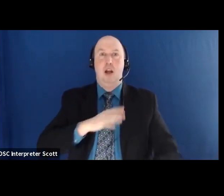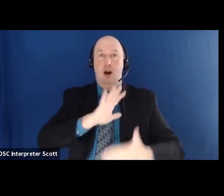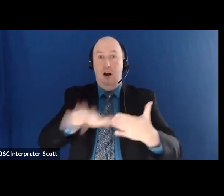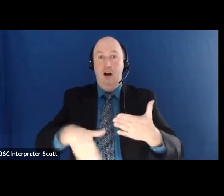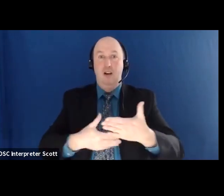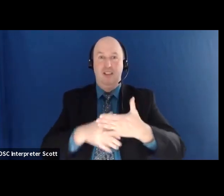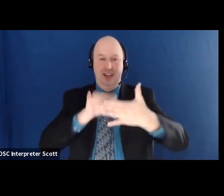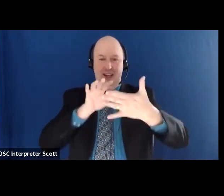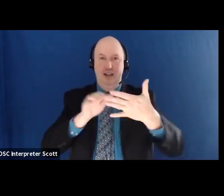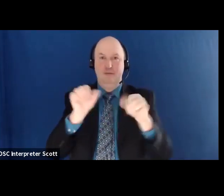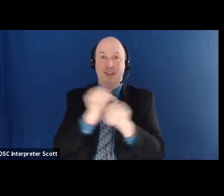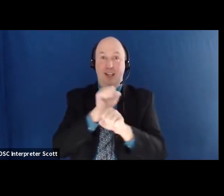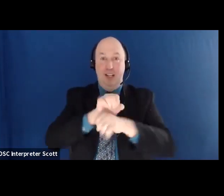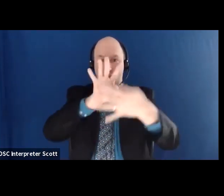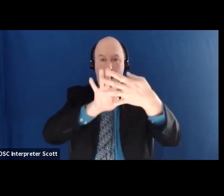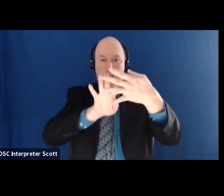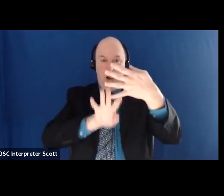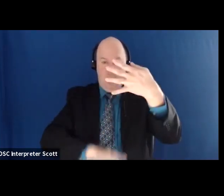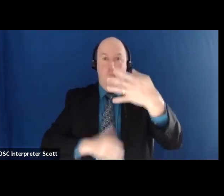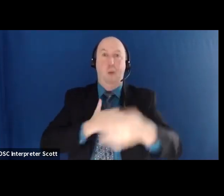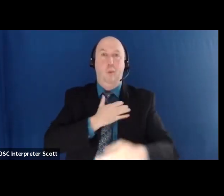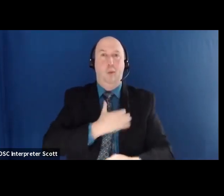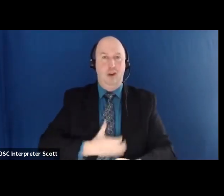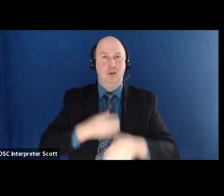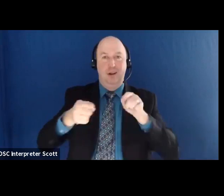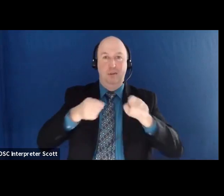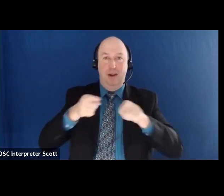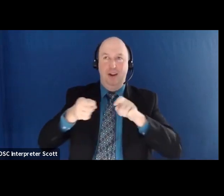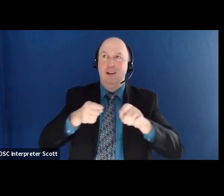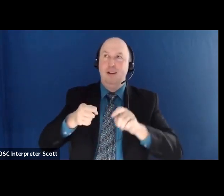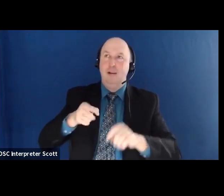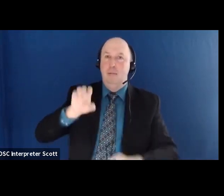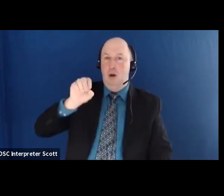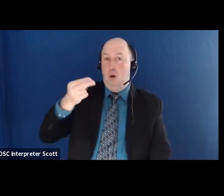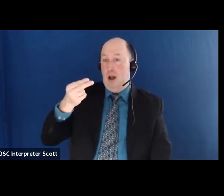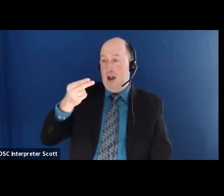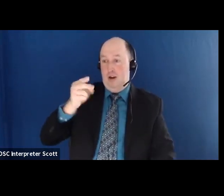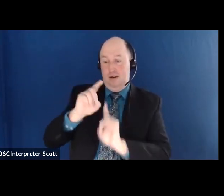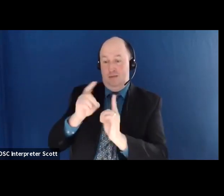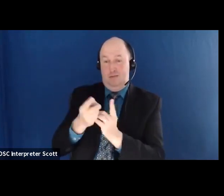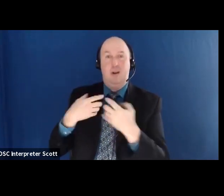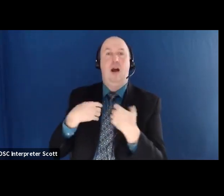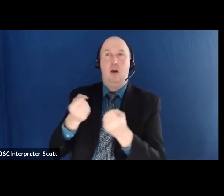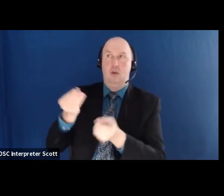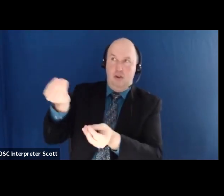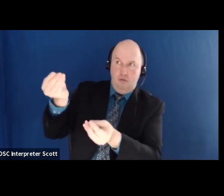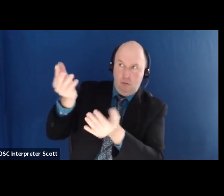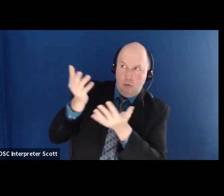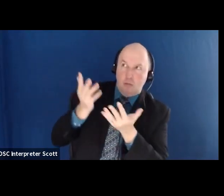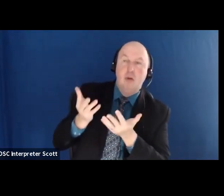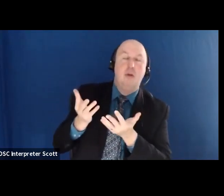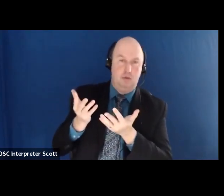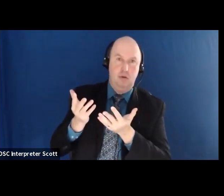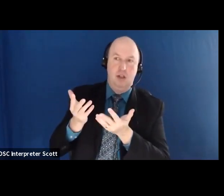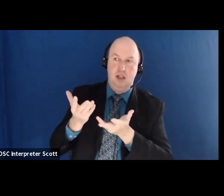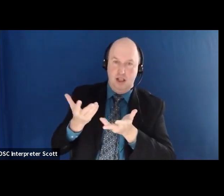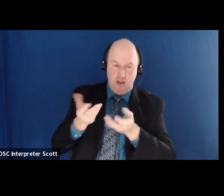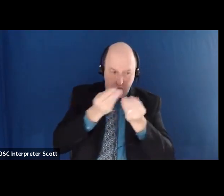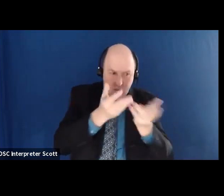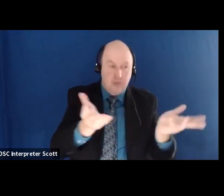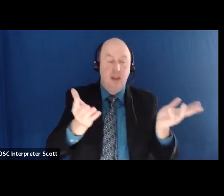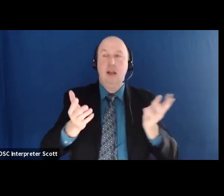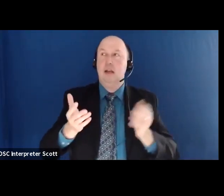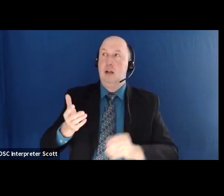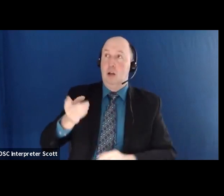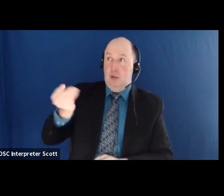We have to rely on the Department of Health to again, feed us that data. And again, when when we get the demographics and data